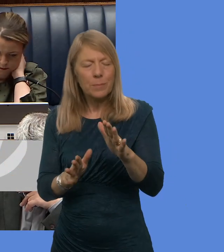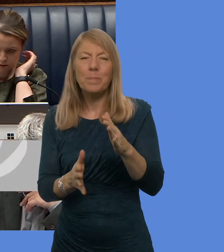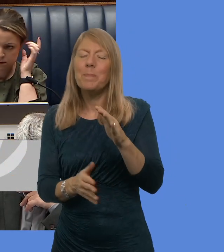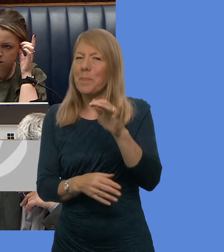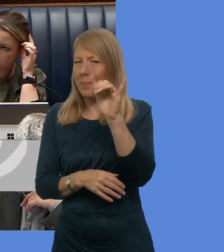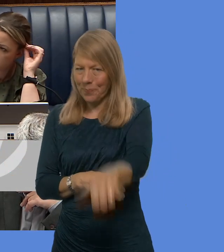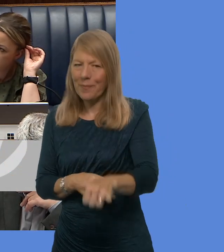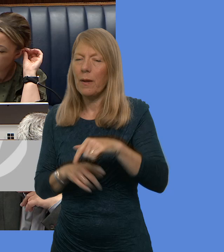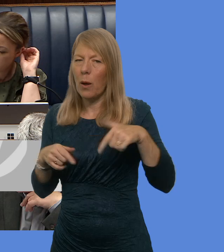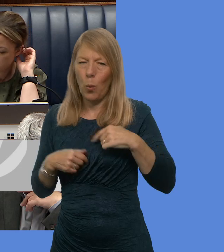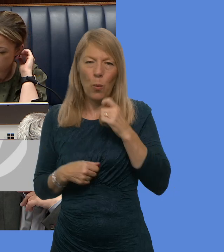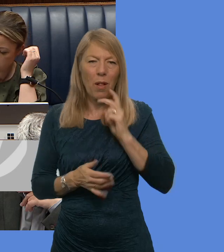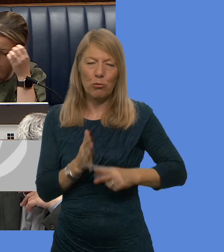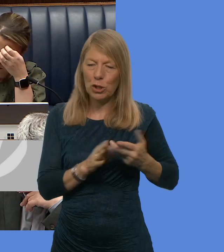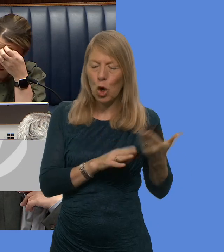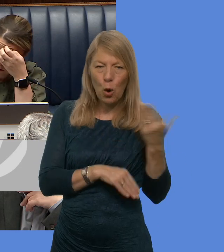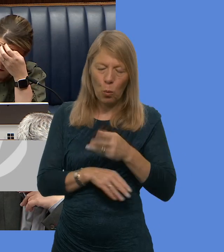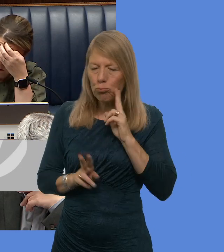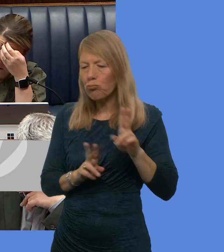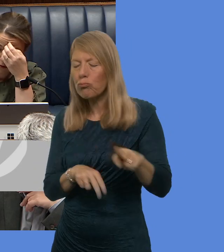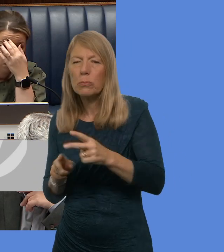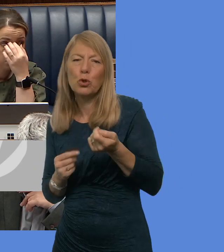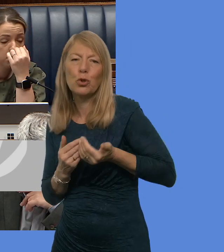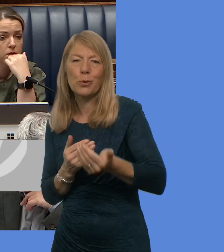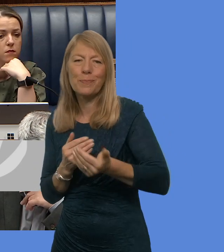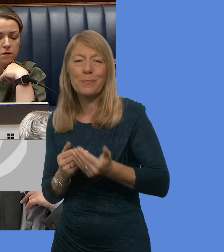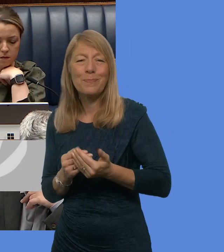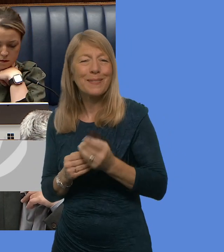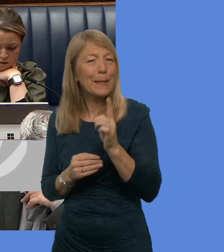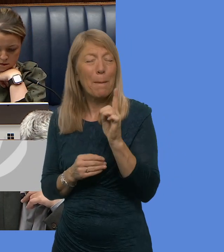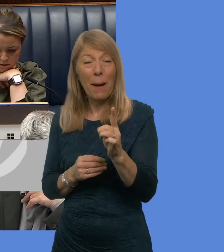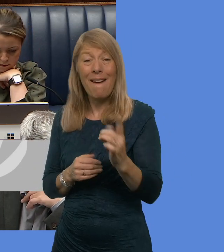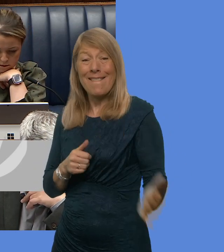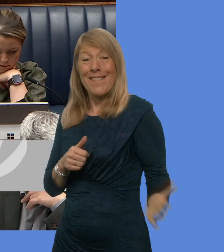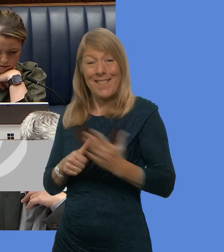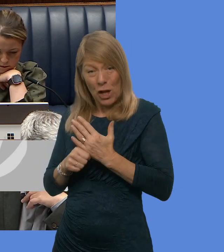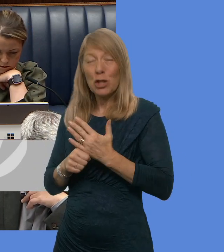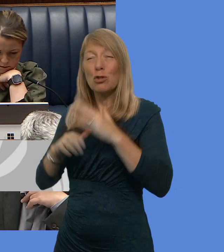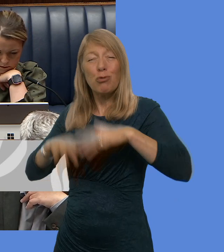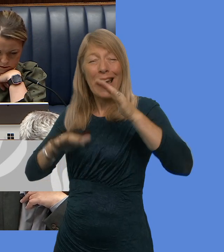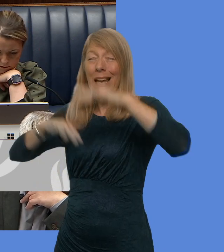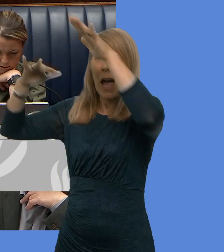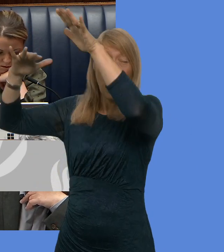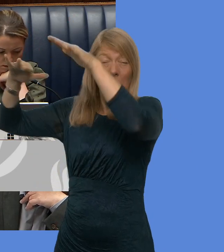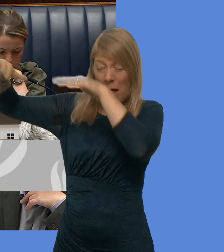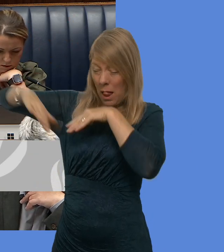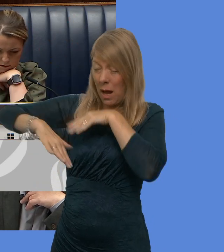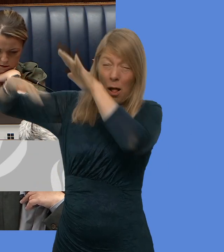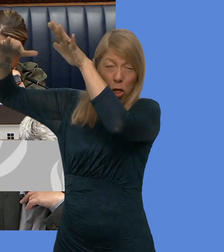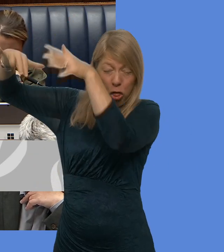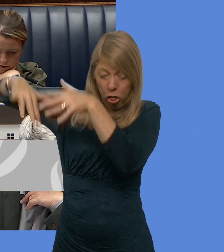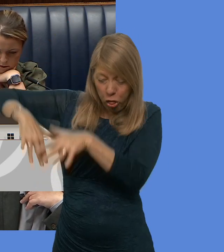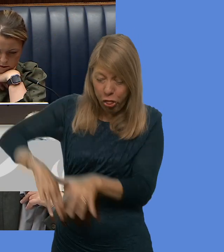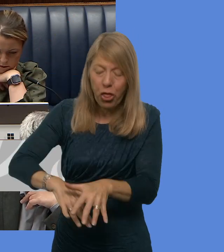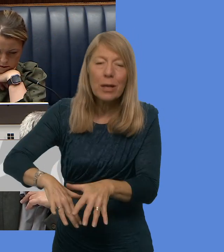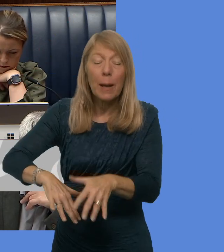some stage in the future. But as I said, the initial landslide was quickly cleared, but there remained a risk from the embankment was unstable,